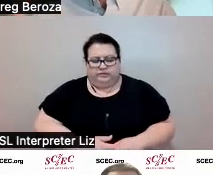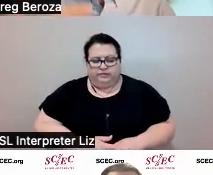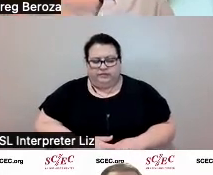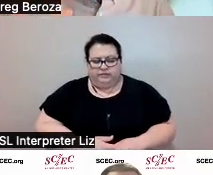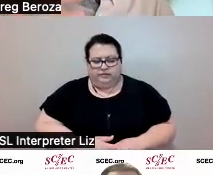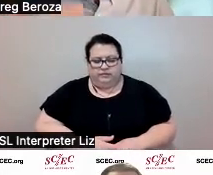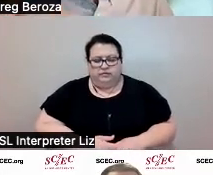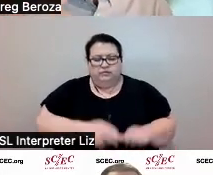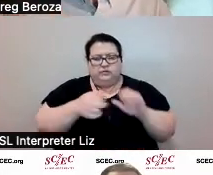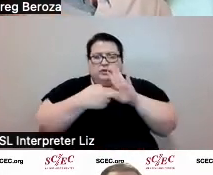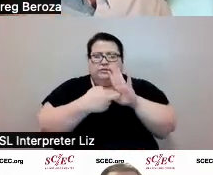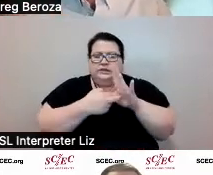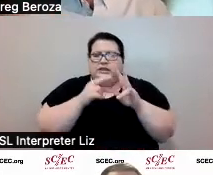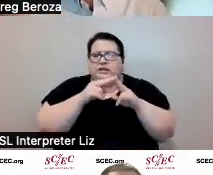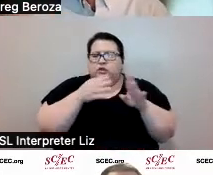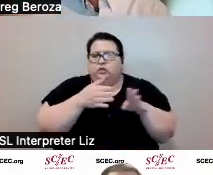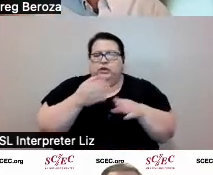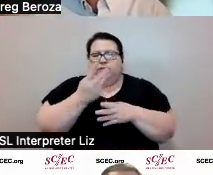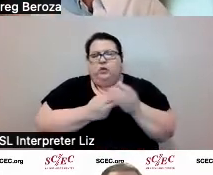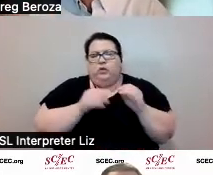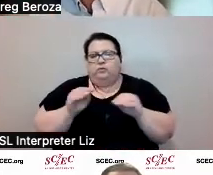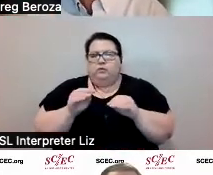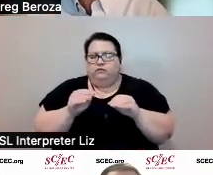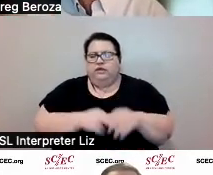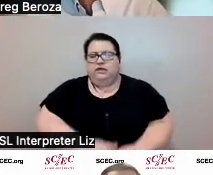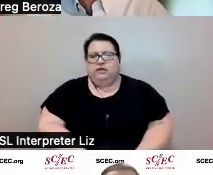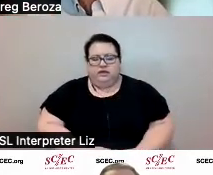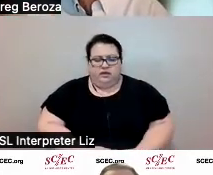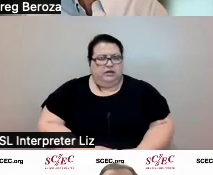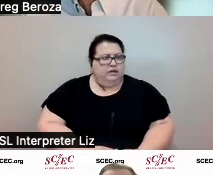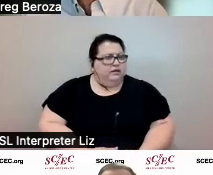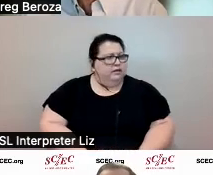you can represent it either way. Both plates are moving.